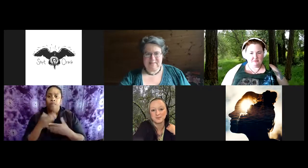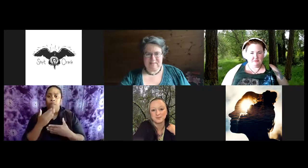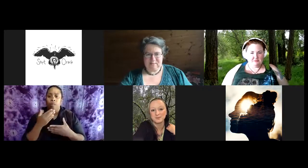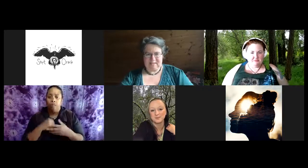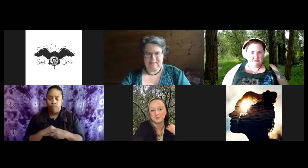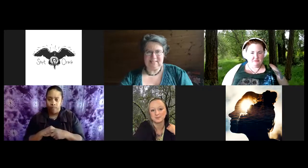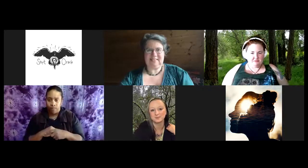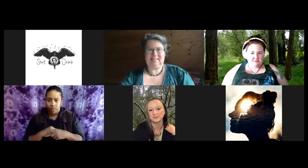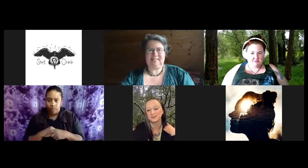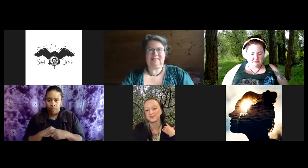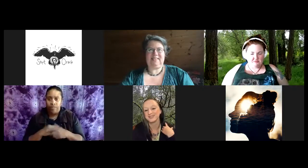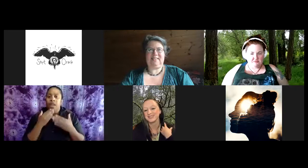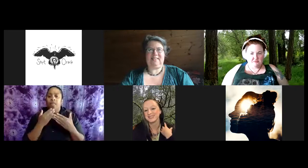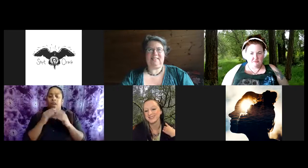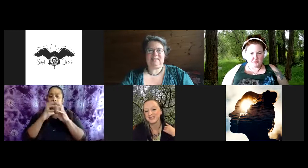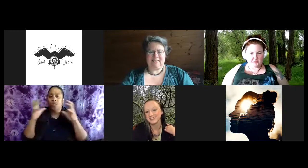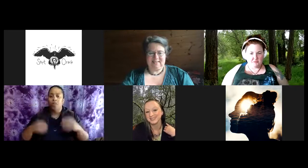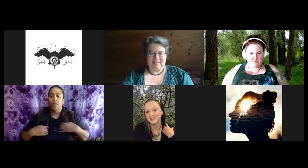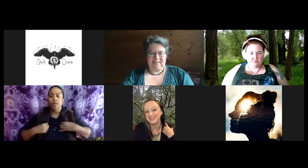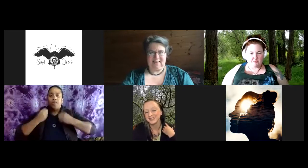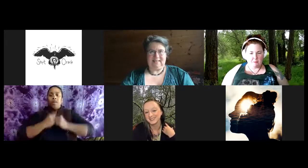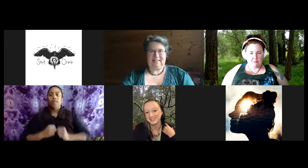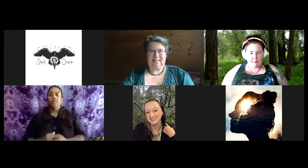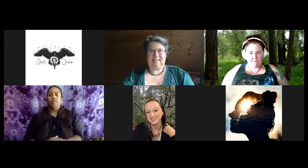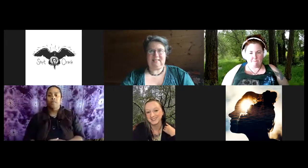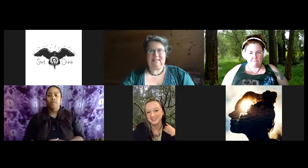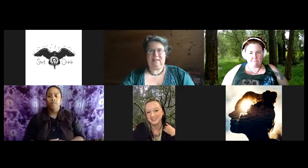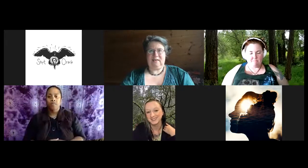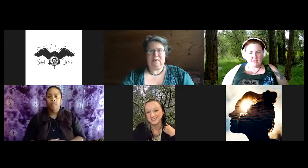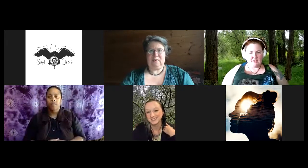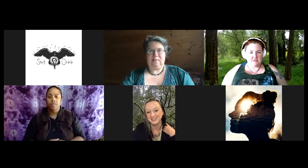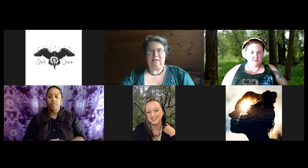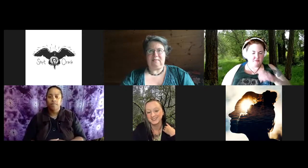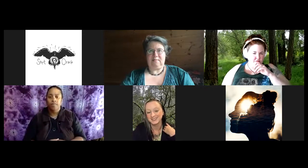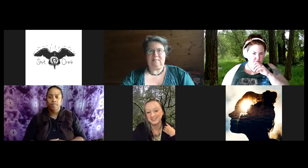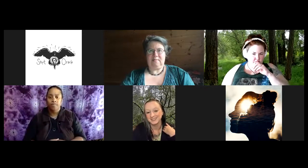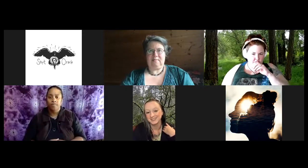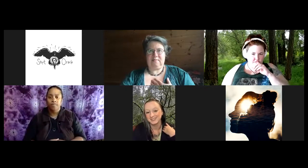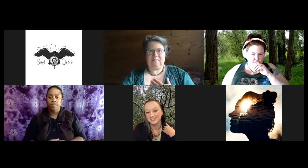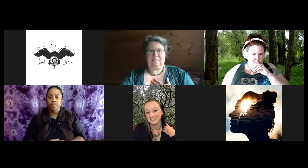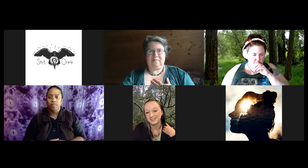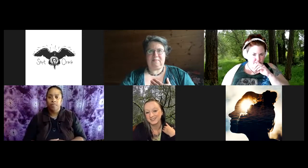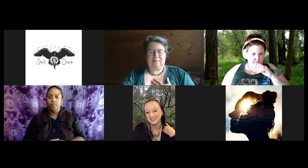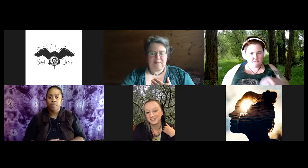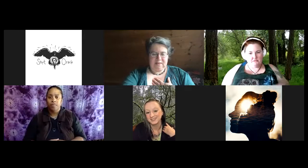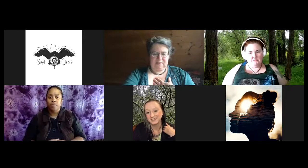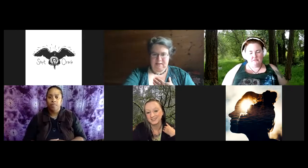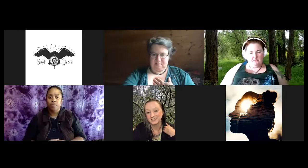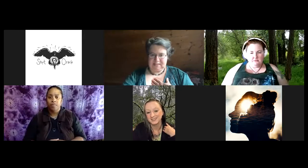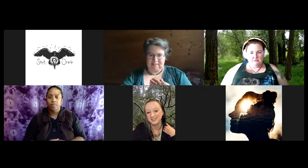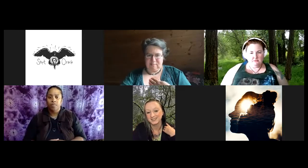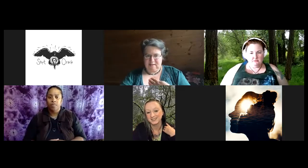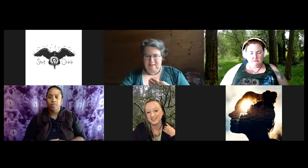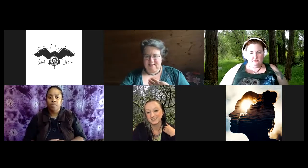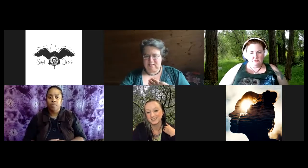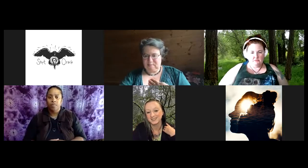Great, thank you so much. All right. Well, and just I'm